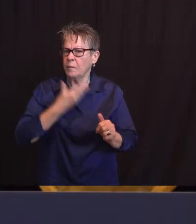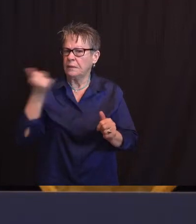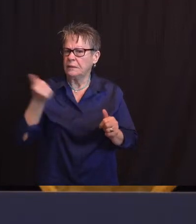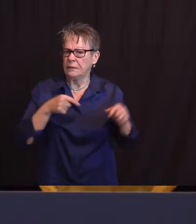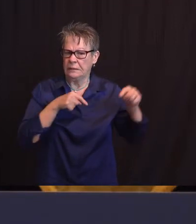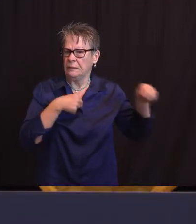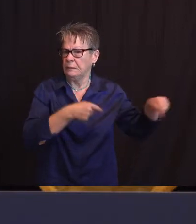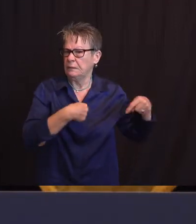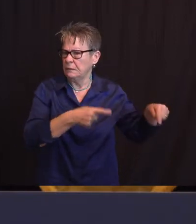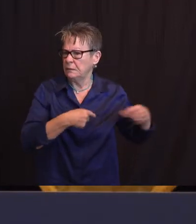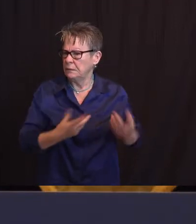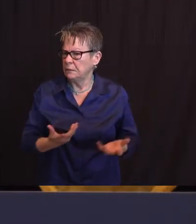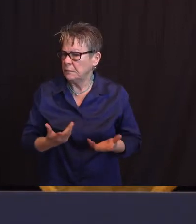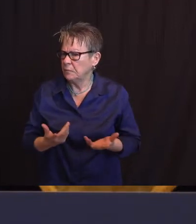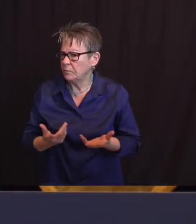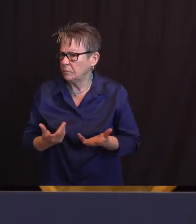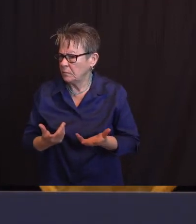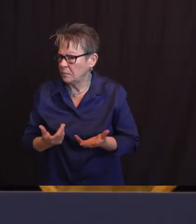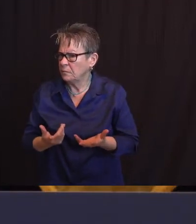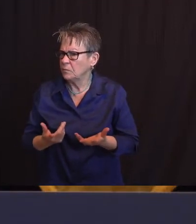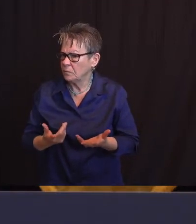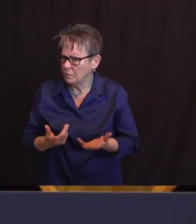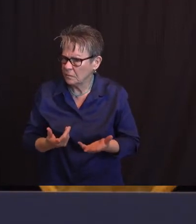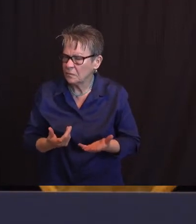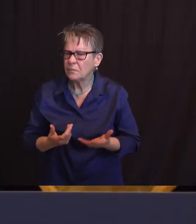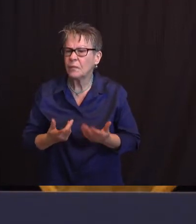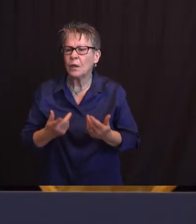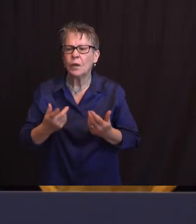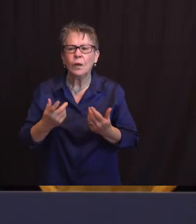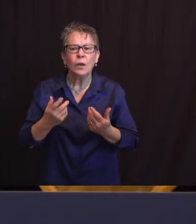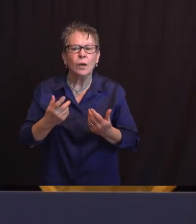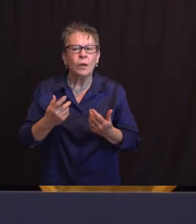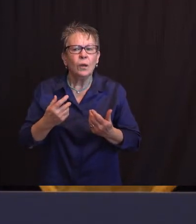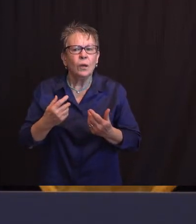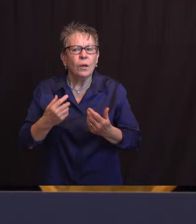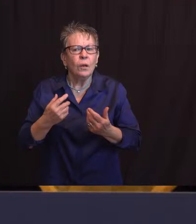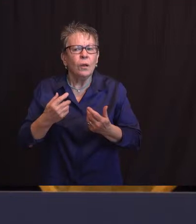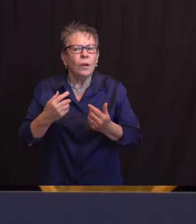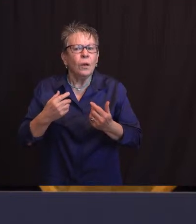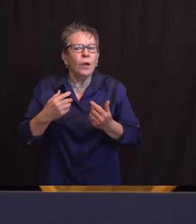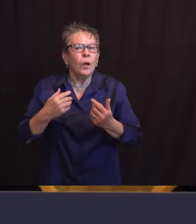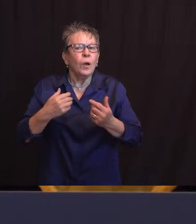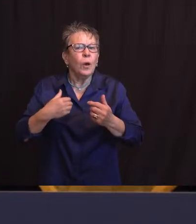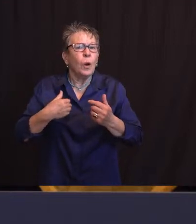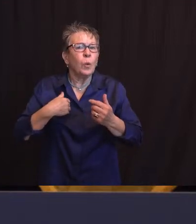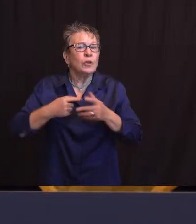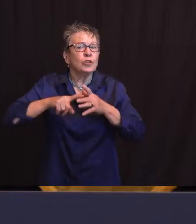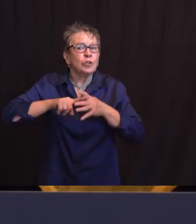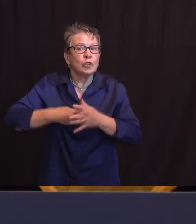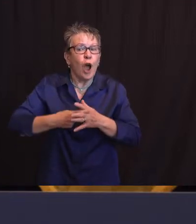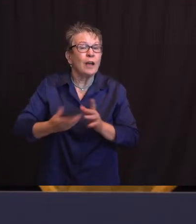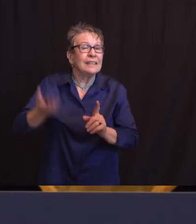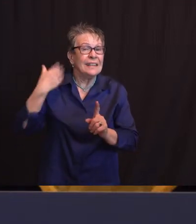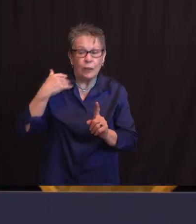began listing probable deaths in June. That's 9 months